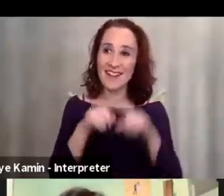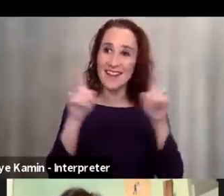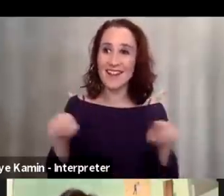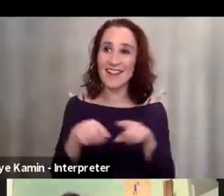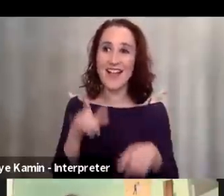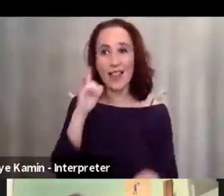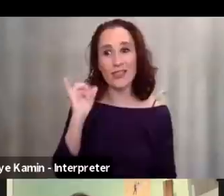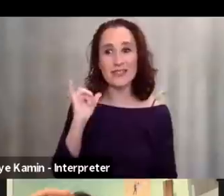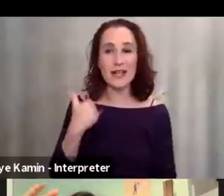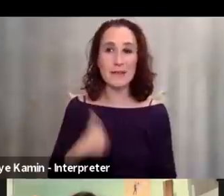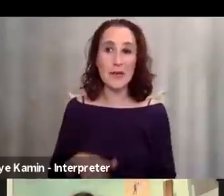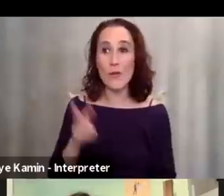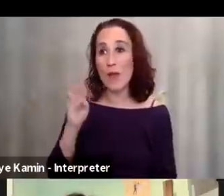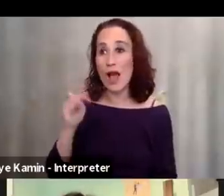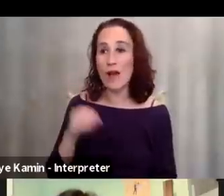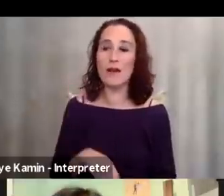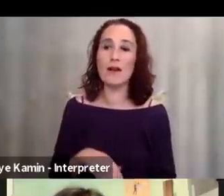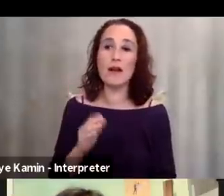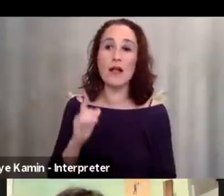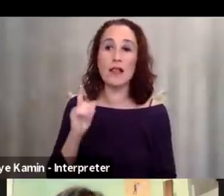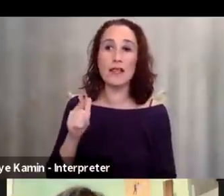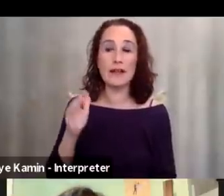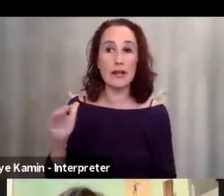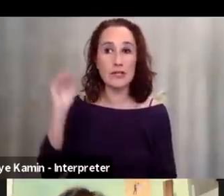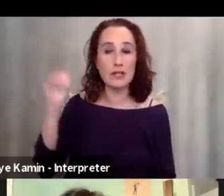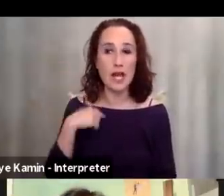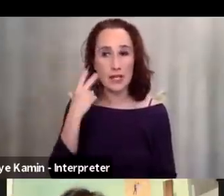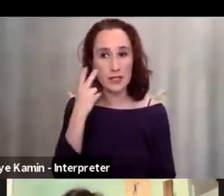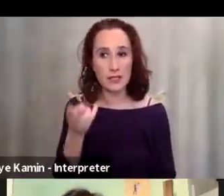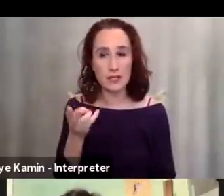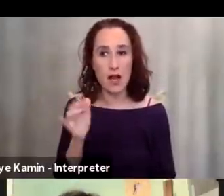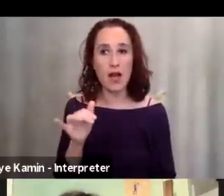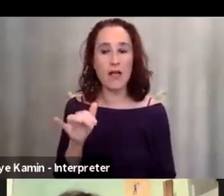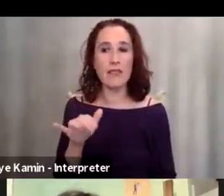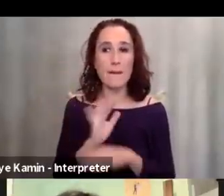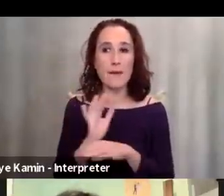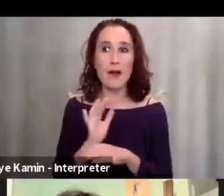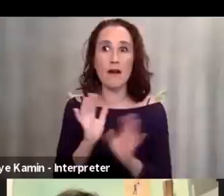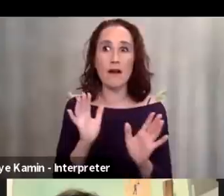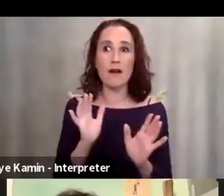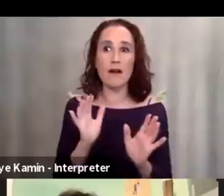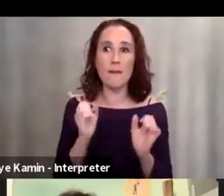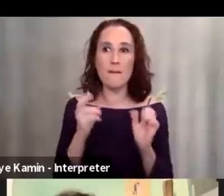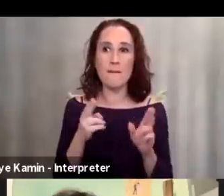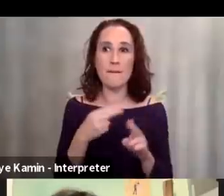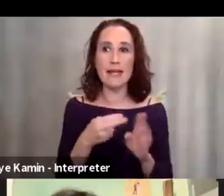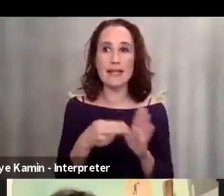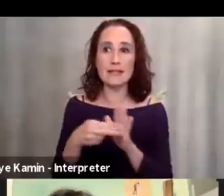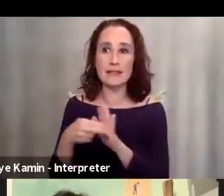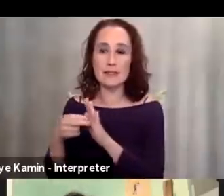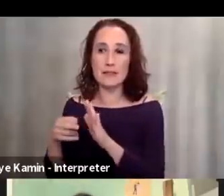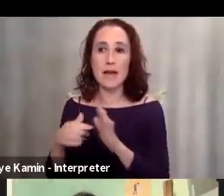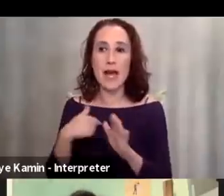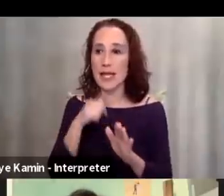kind of like me. Wow. And then as an adult, I saw her and I saw this movie and I saw so many harmful stereotypes that I hadn't noticed